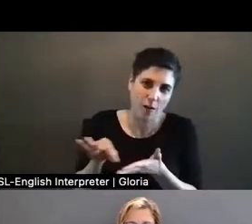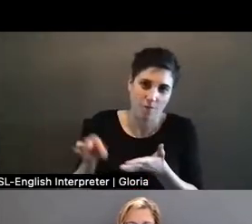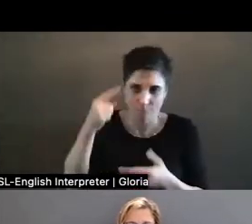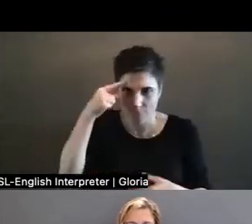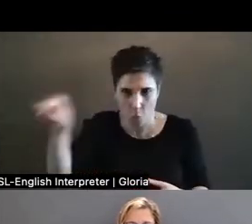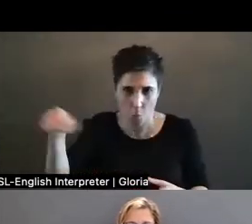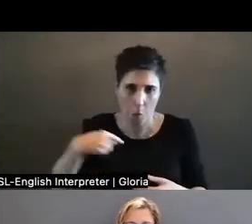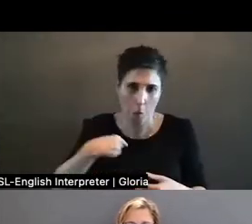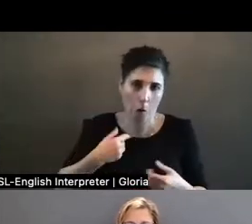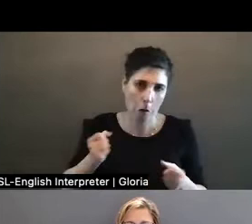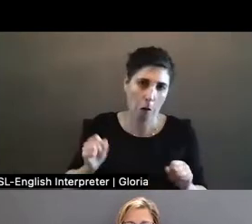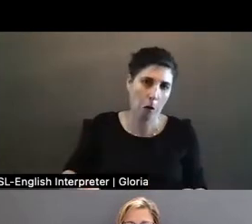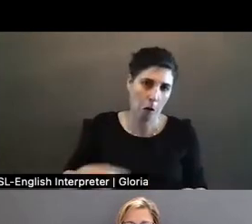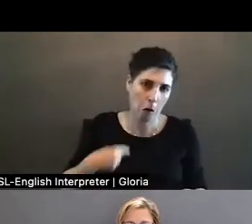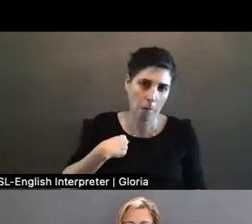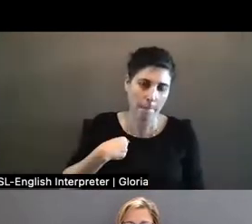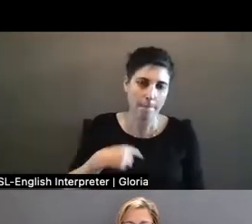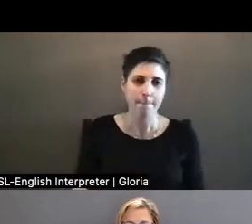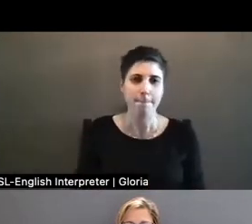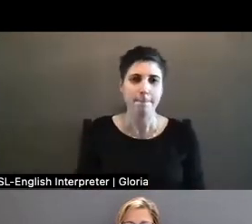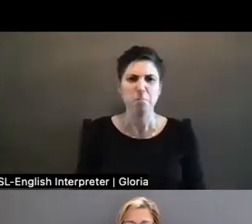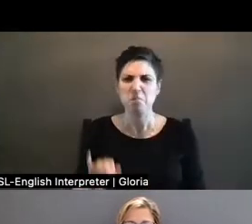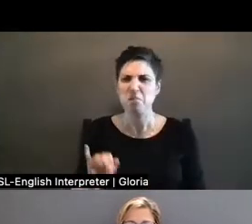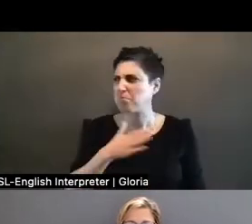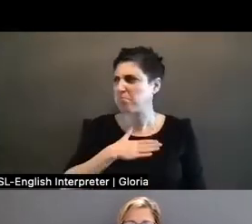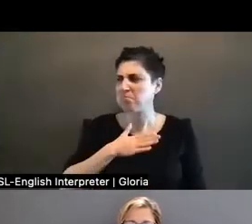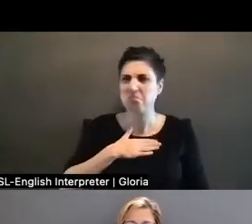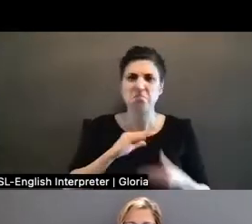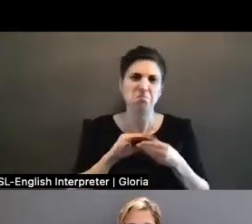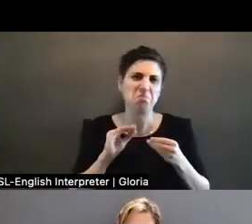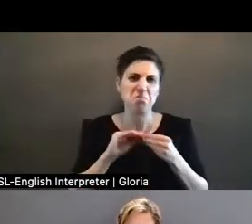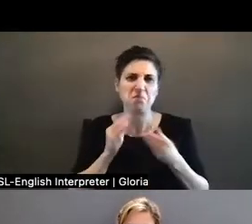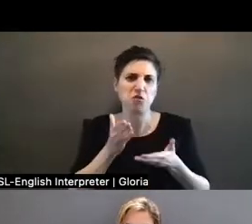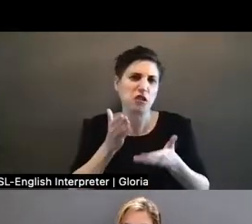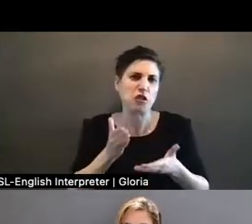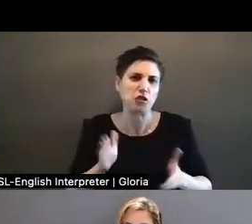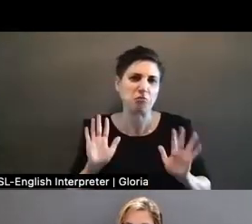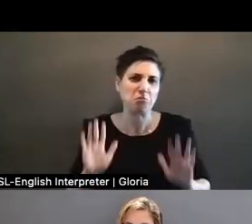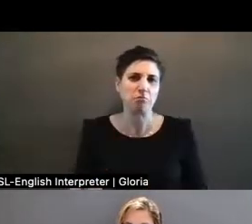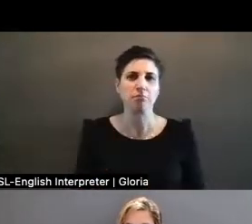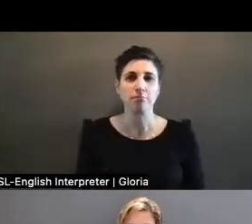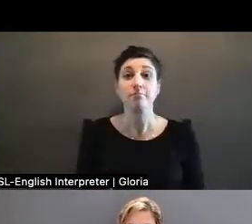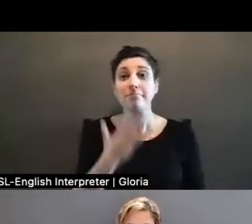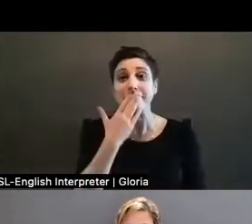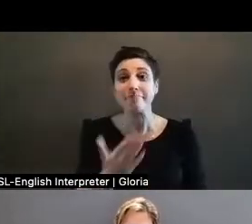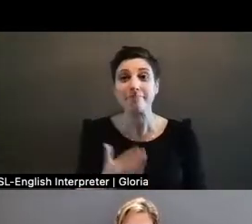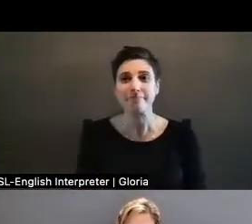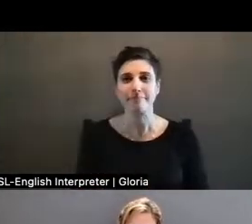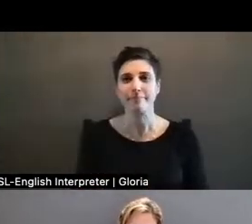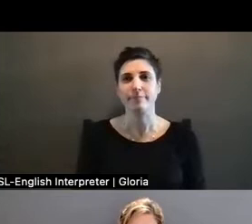And yes, though that's what I would suggest for those 2 games. Thank you.